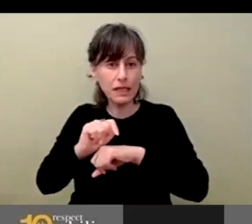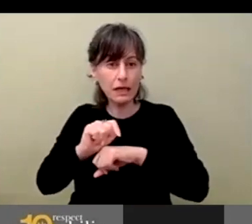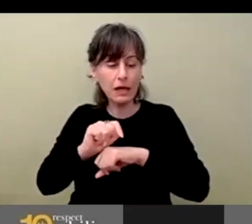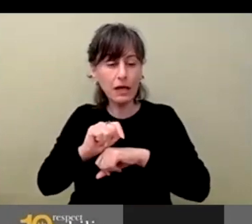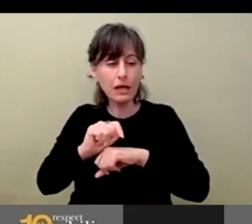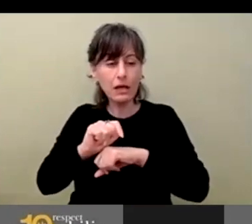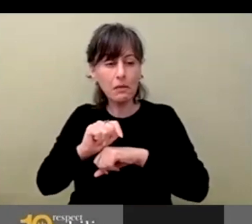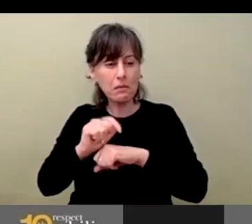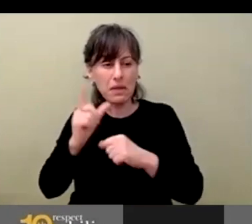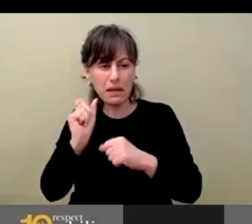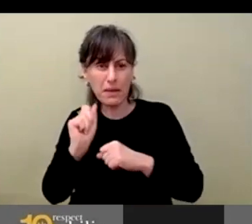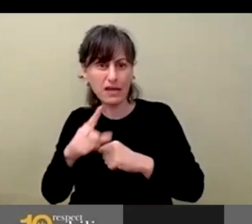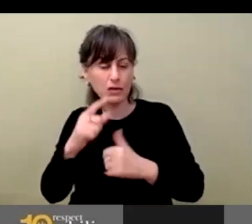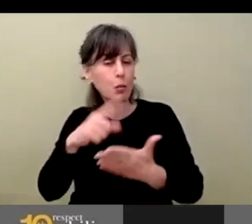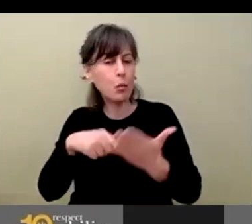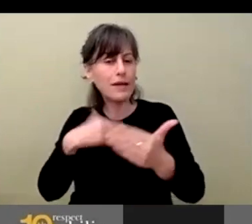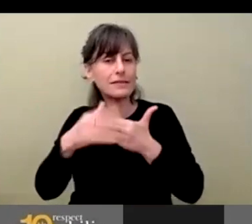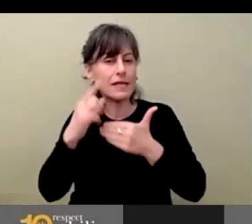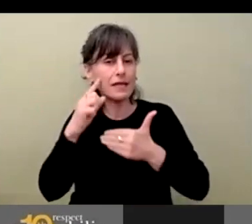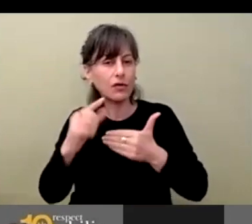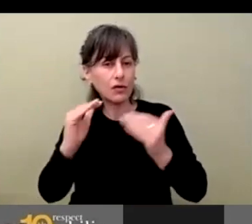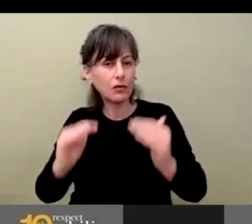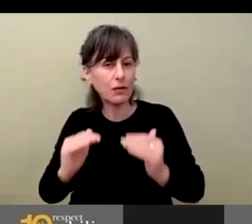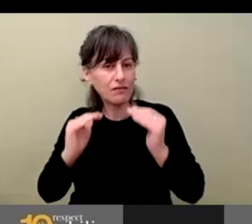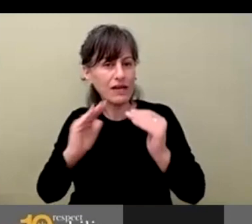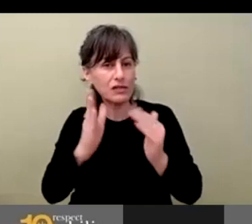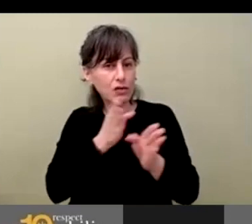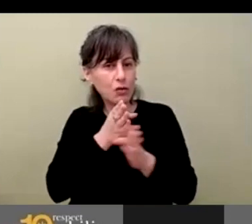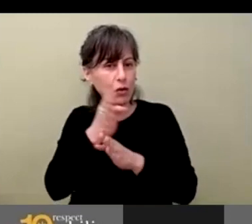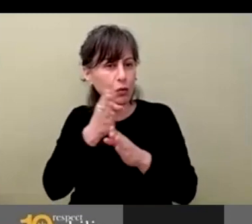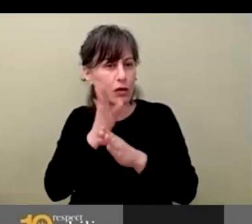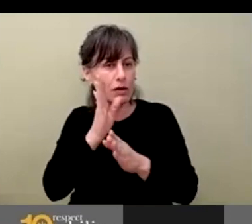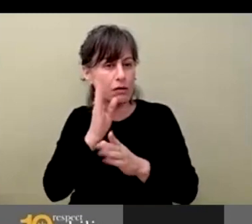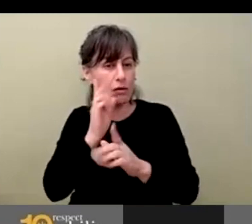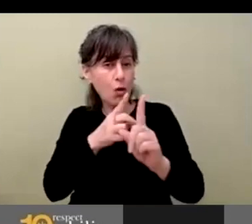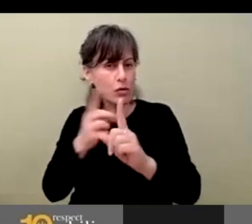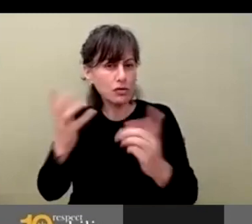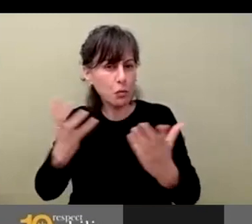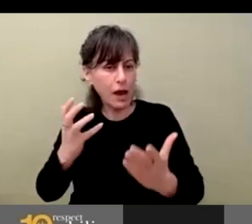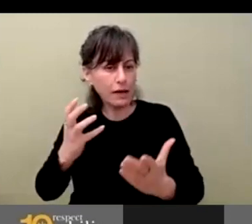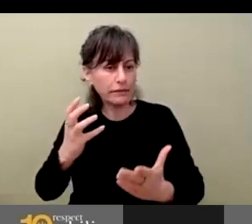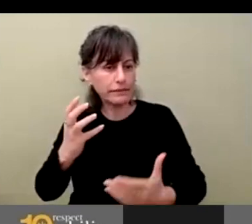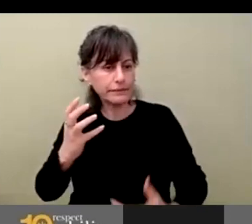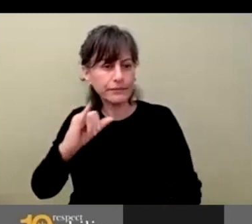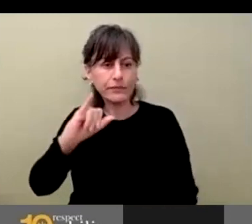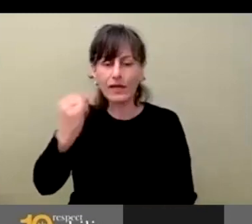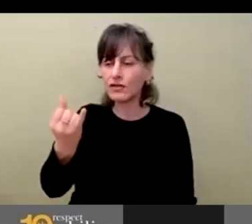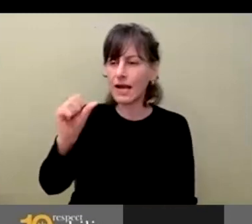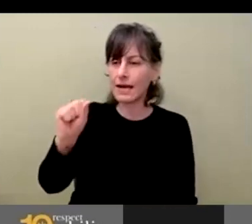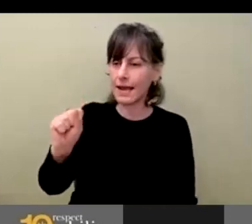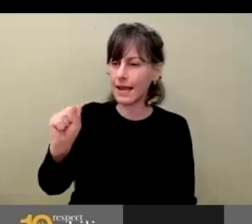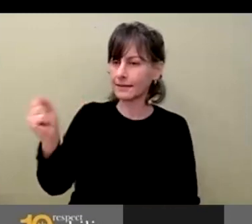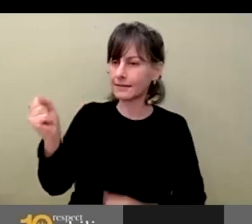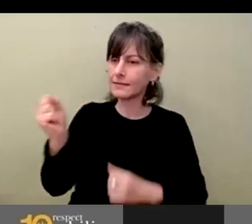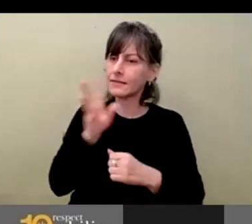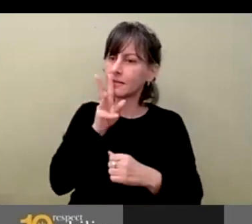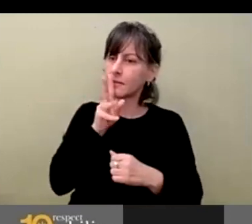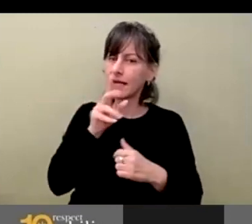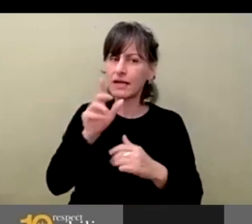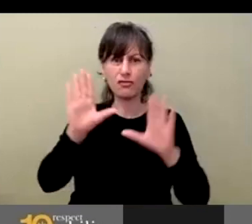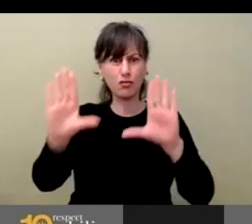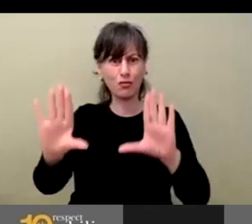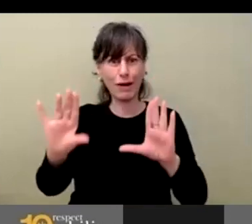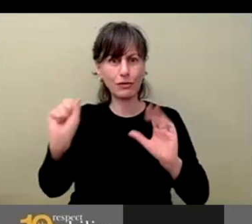think is next for you? How are you going to advance your career? What are your end goals? It's a great question.